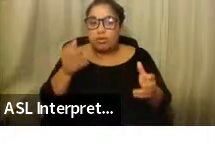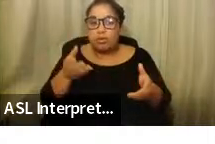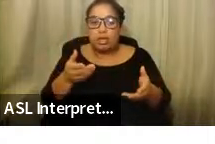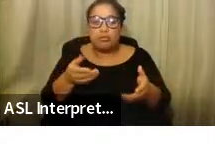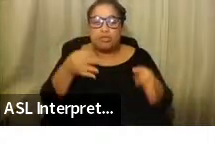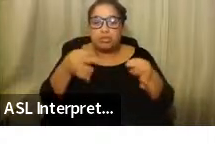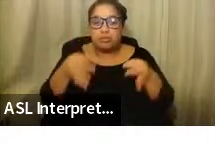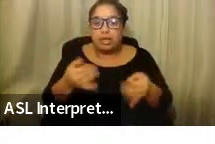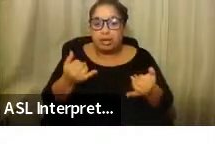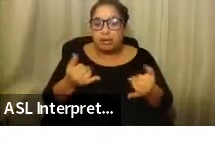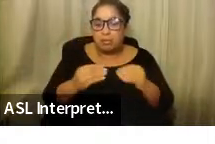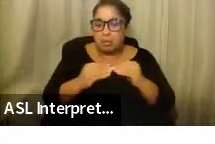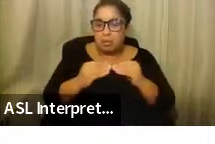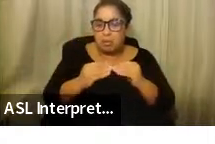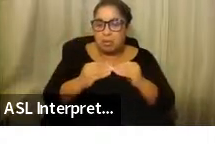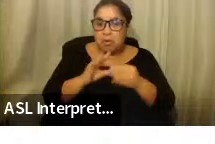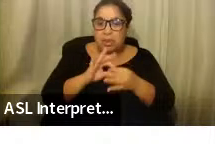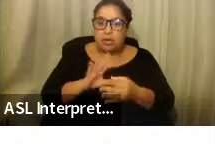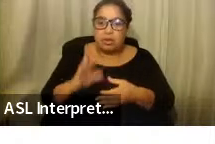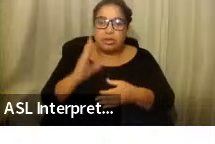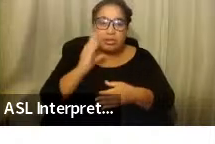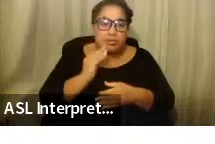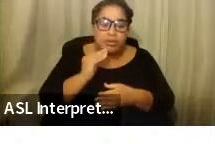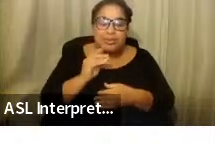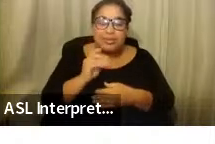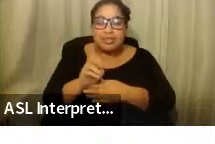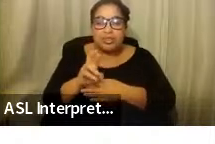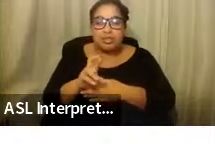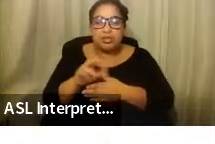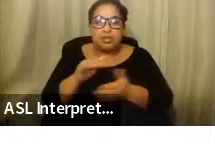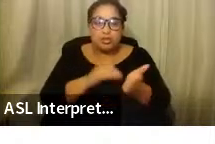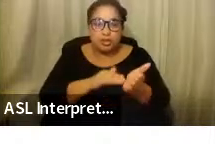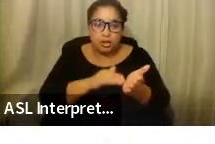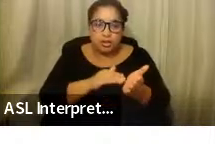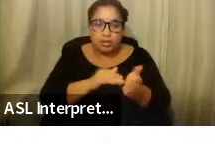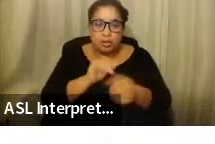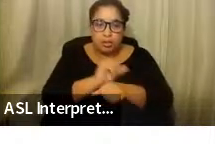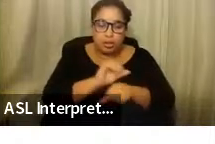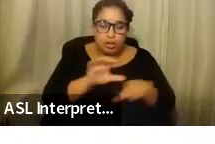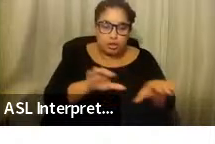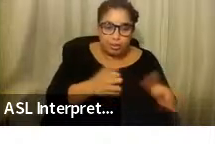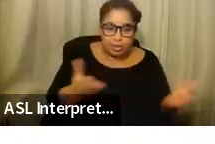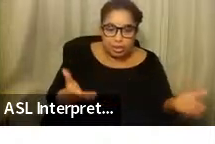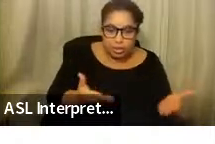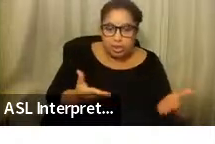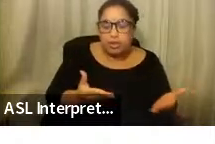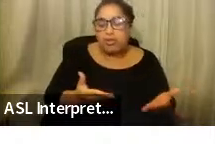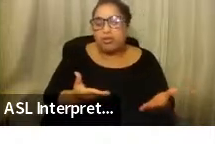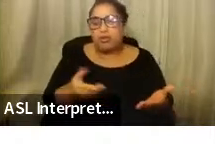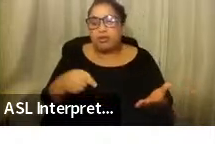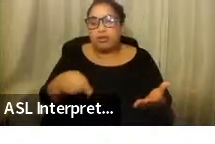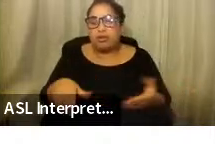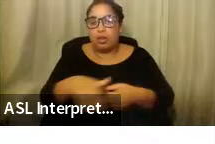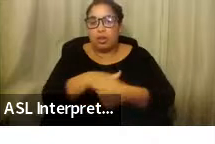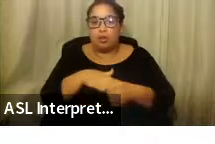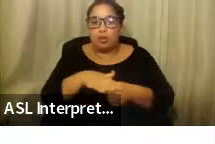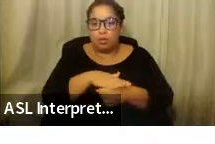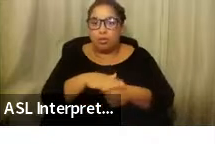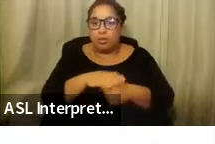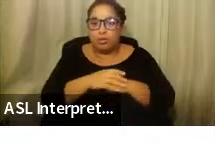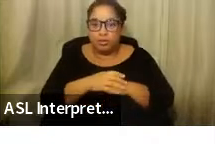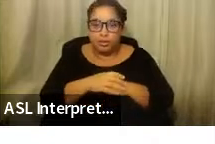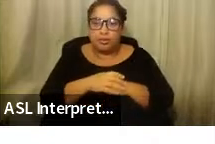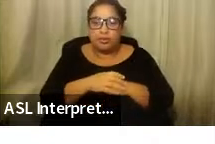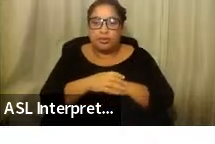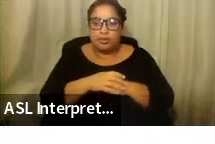just done to your experience being an ER doc and the work that you're doing here in Alameda County as the EMS deputy medical